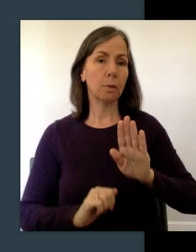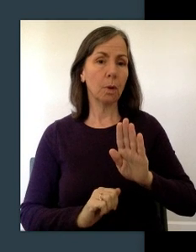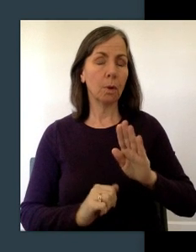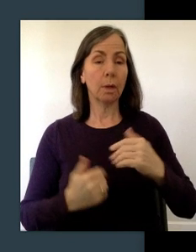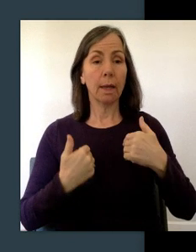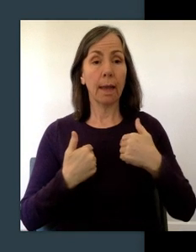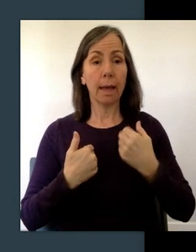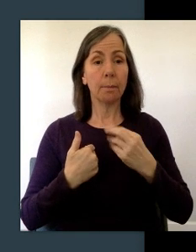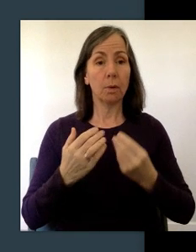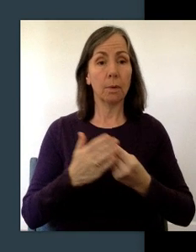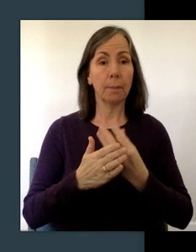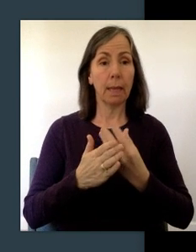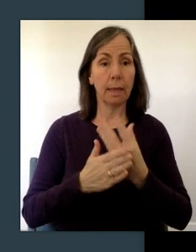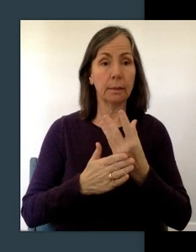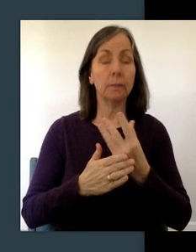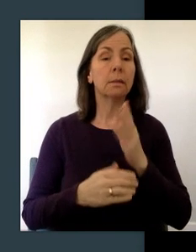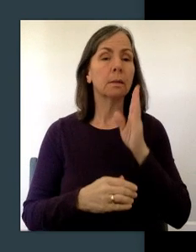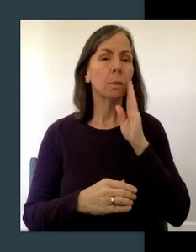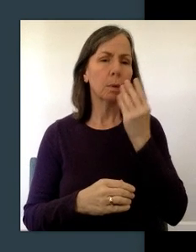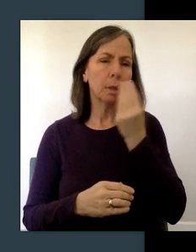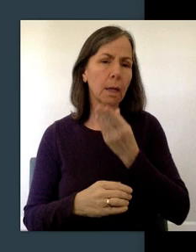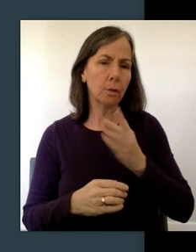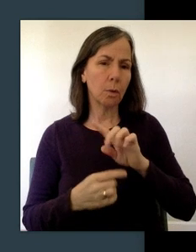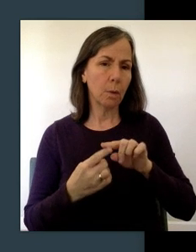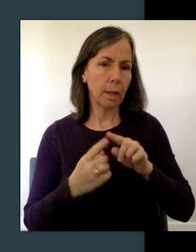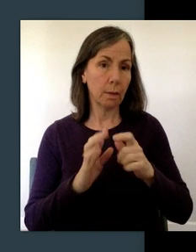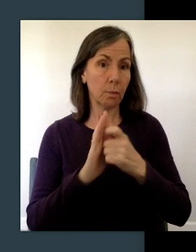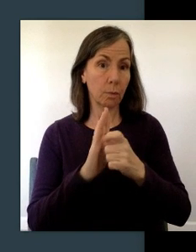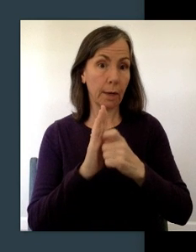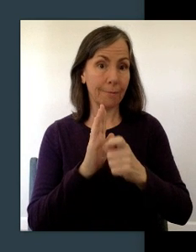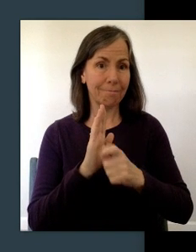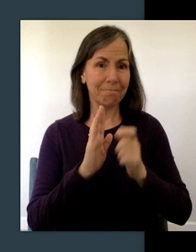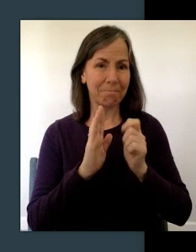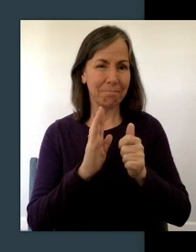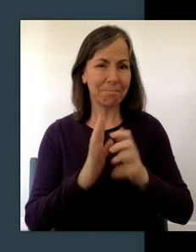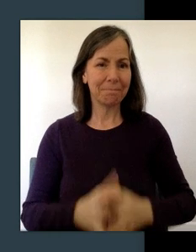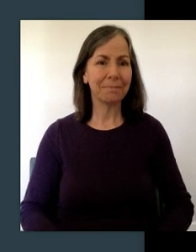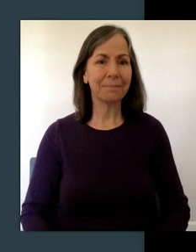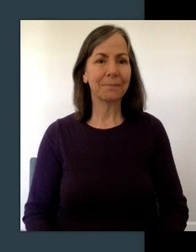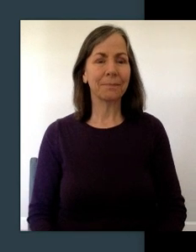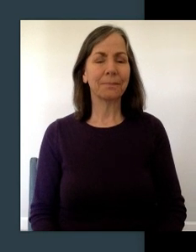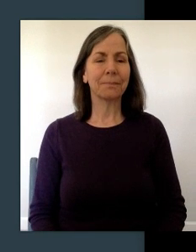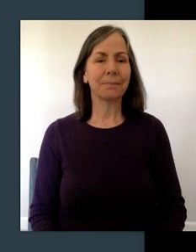So I'll point out when to write these definitions down.